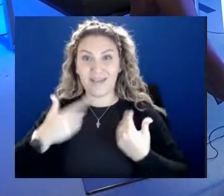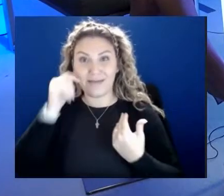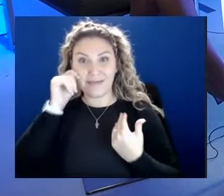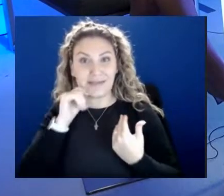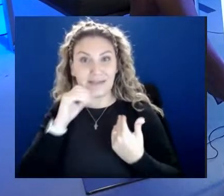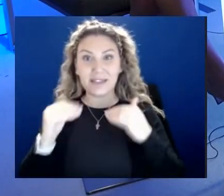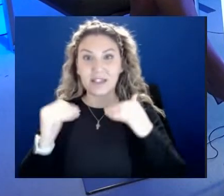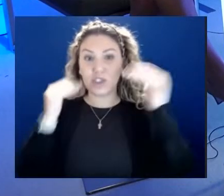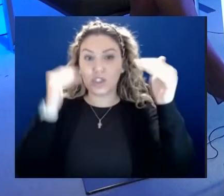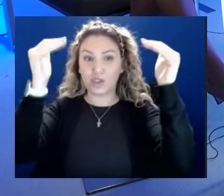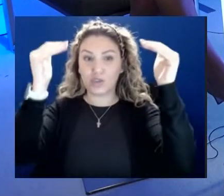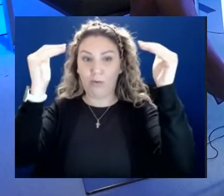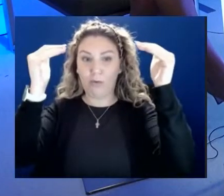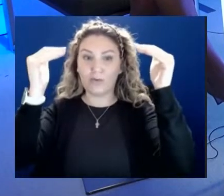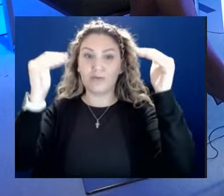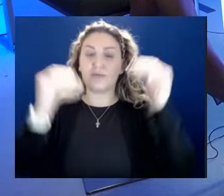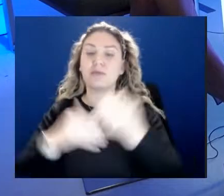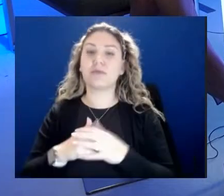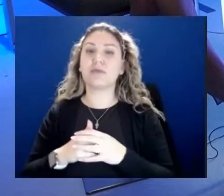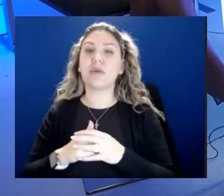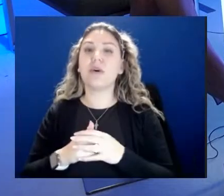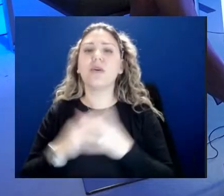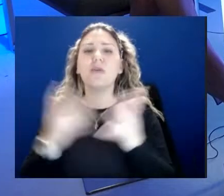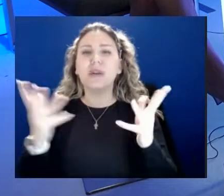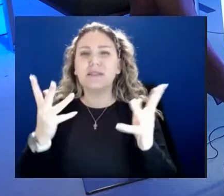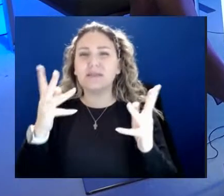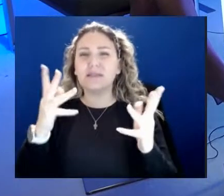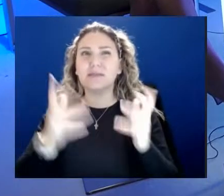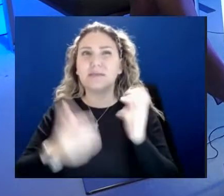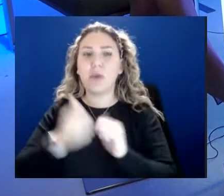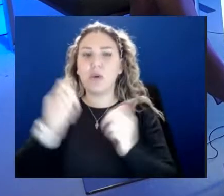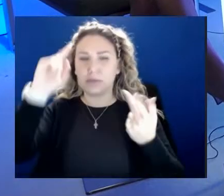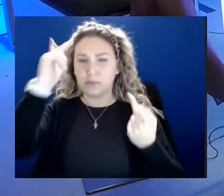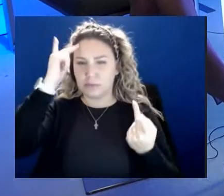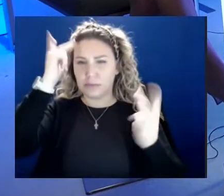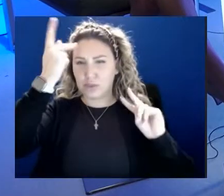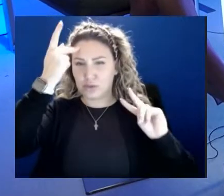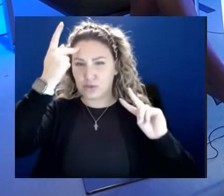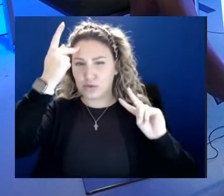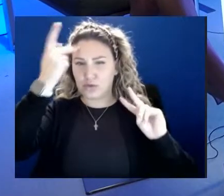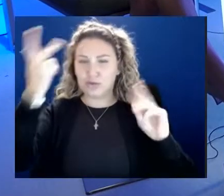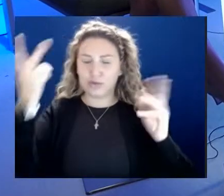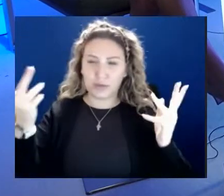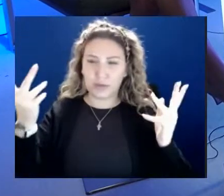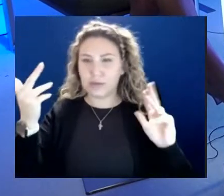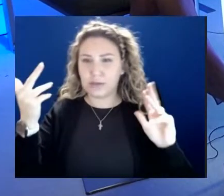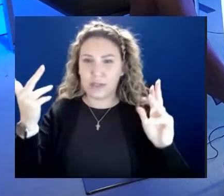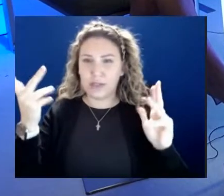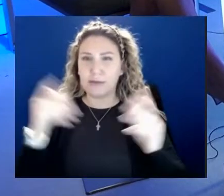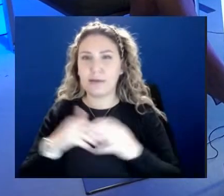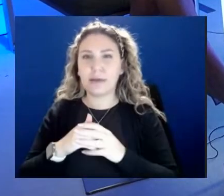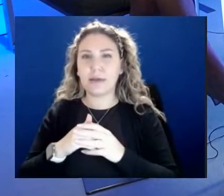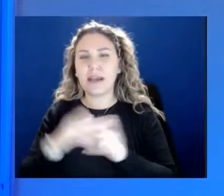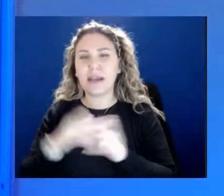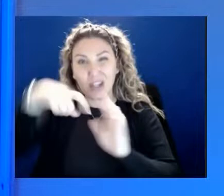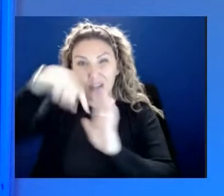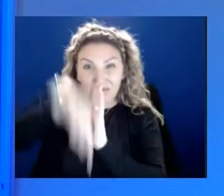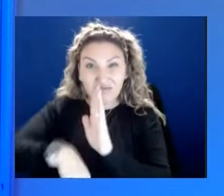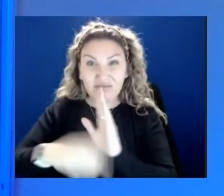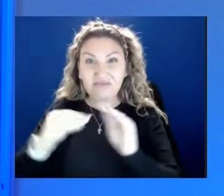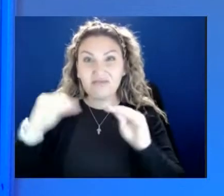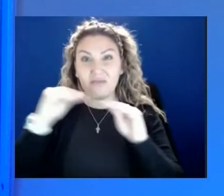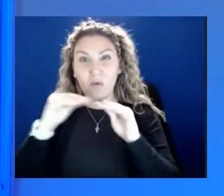most persistent misunderstanding when it comes to teens and suicide? Kind of dive into that for us today. Well, I think from